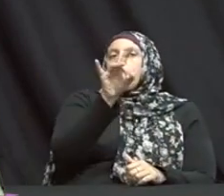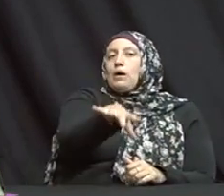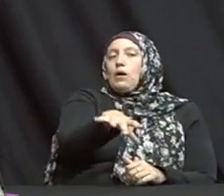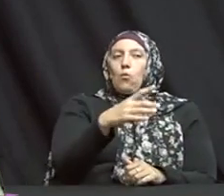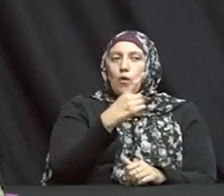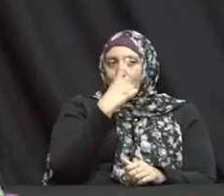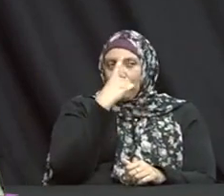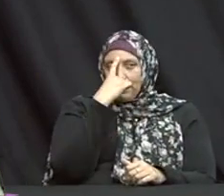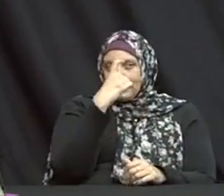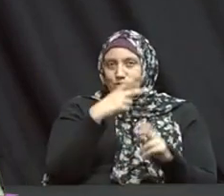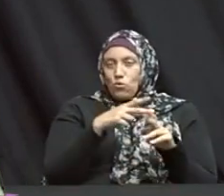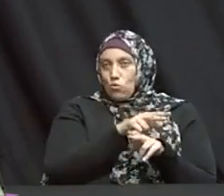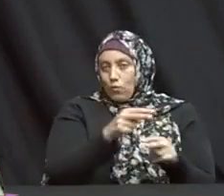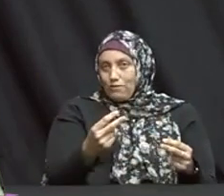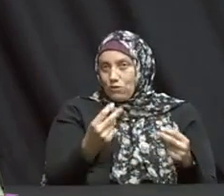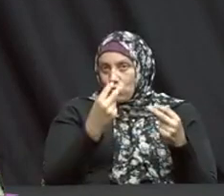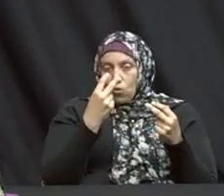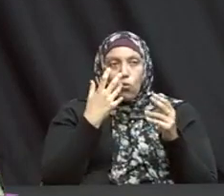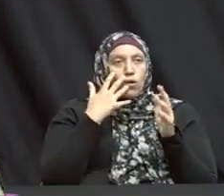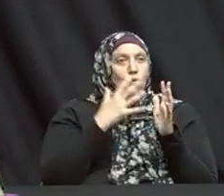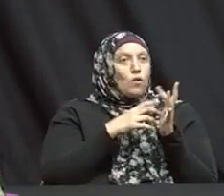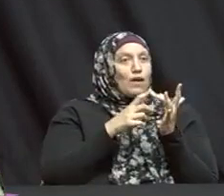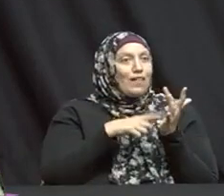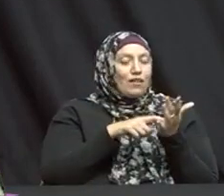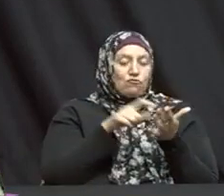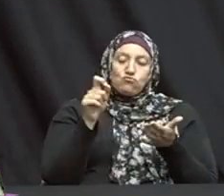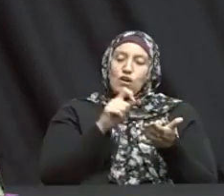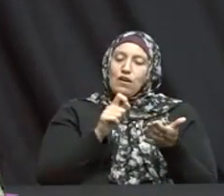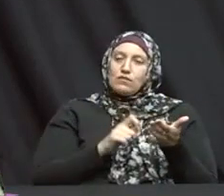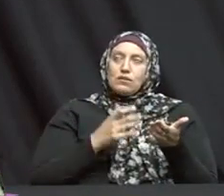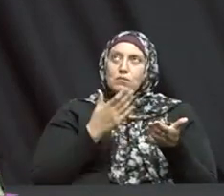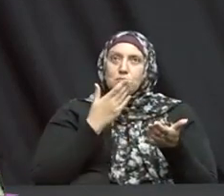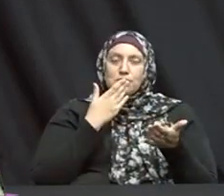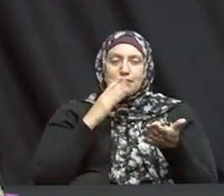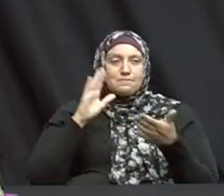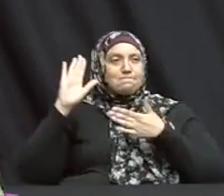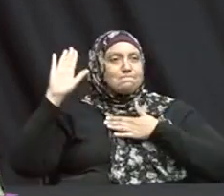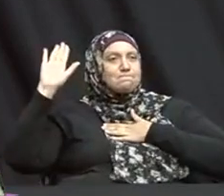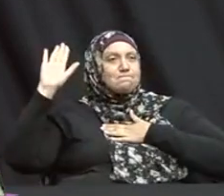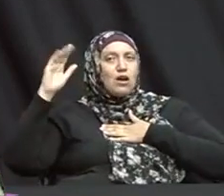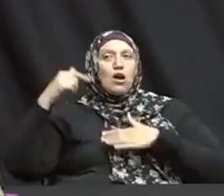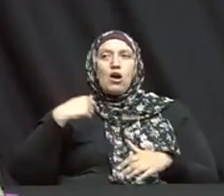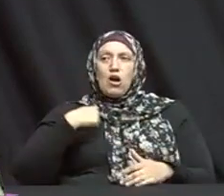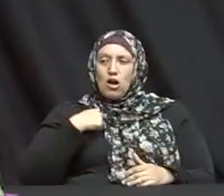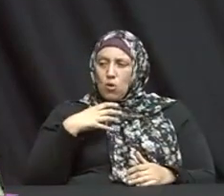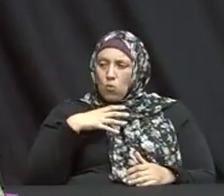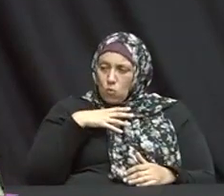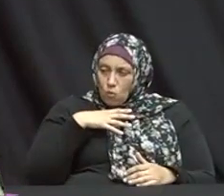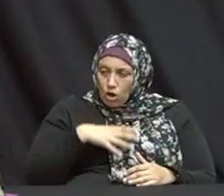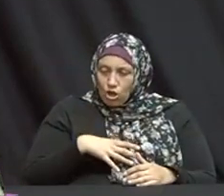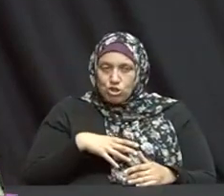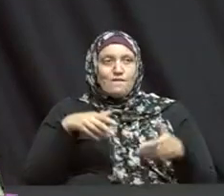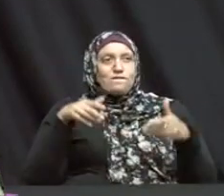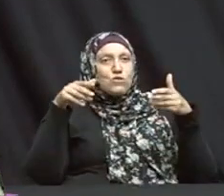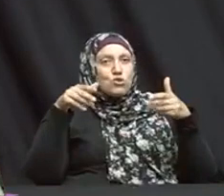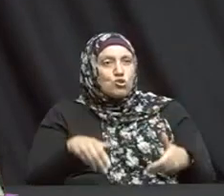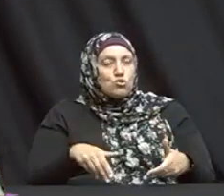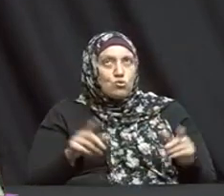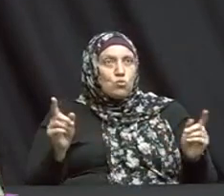your wills, when you do draft them, please specify that your desired funeral method is burial.